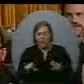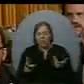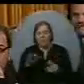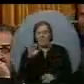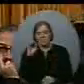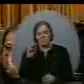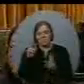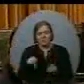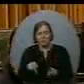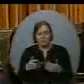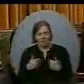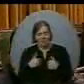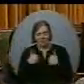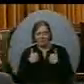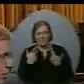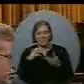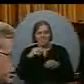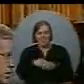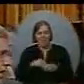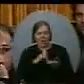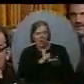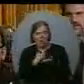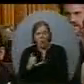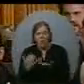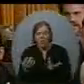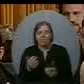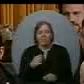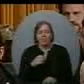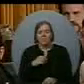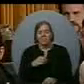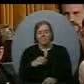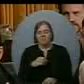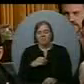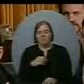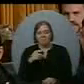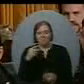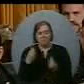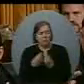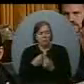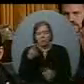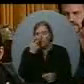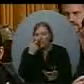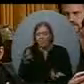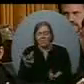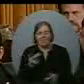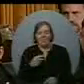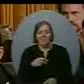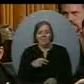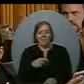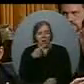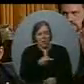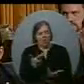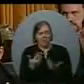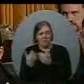that has very few washrooms. So now that he has personally taken command of this community, what plan does he have to get those